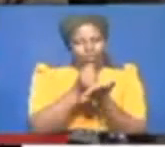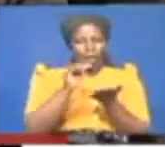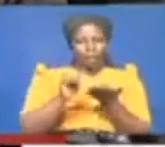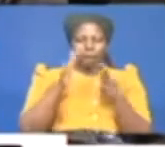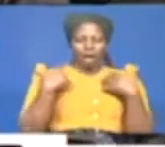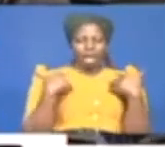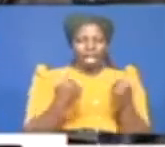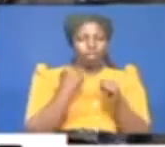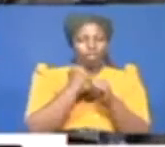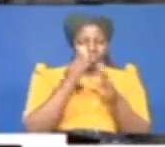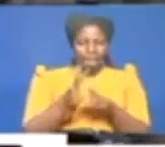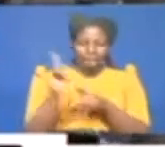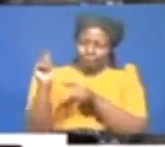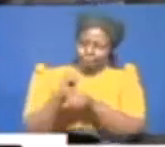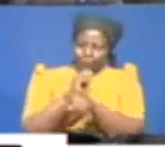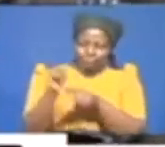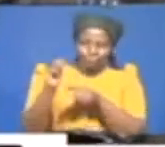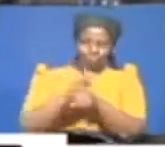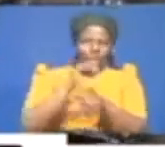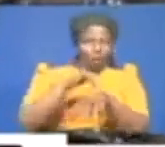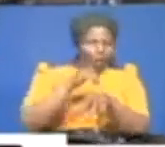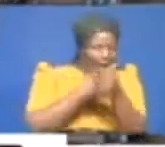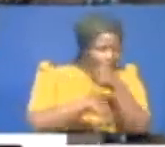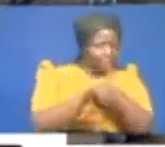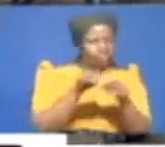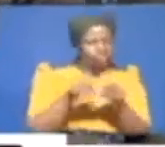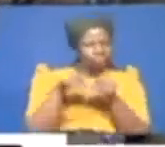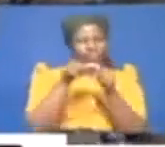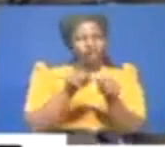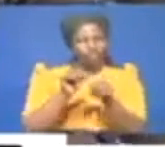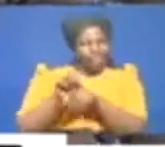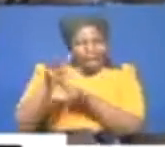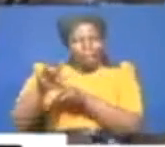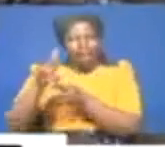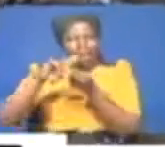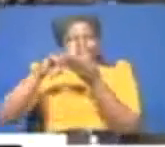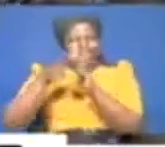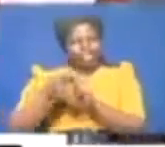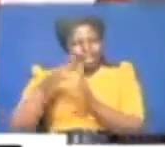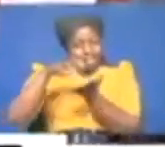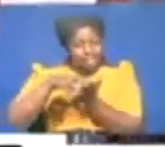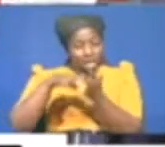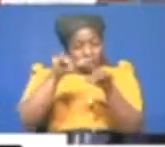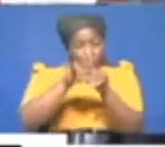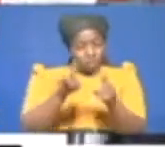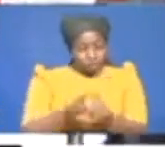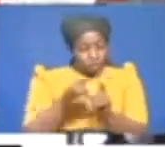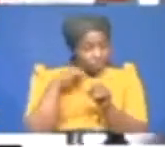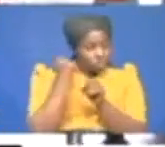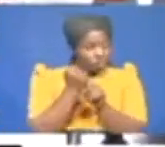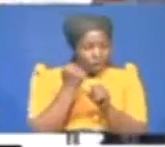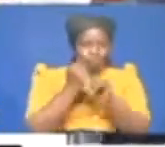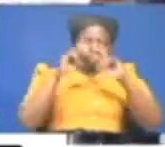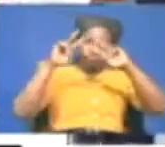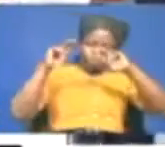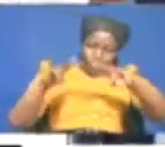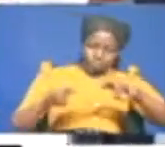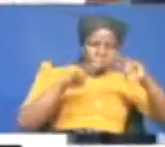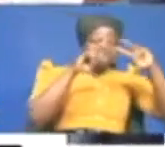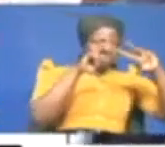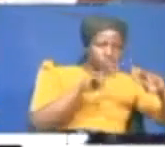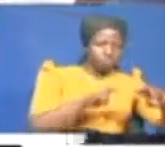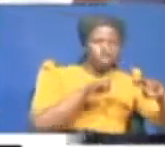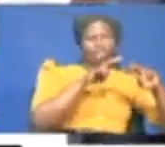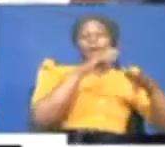train them on the responsive mechanism when dealing with Ebola-related cases, and more so conduct rapid screening at the border point as